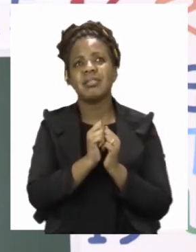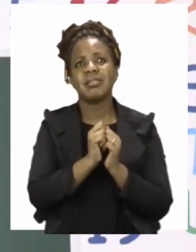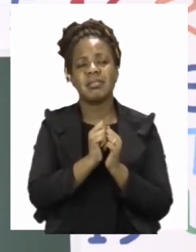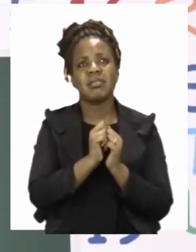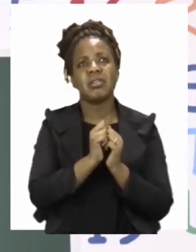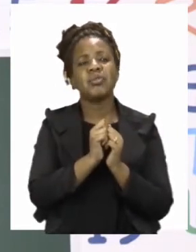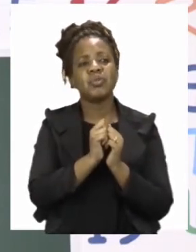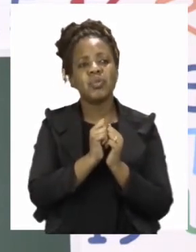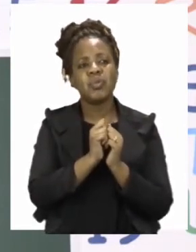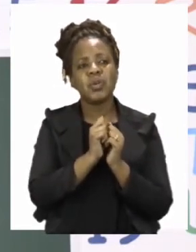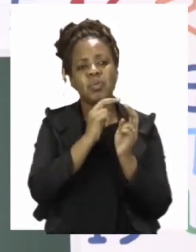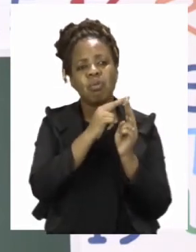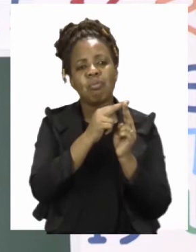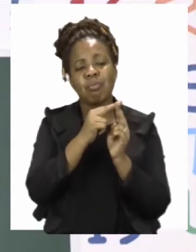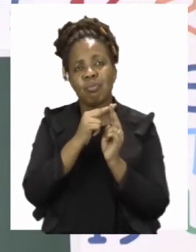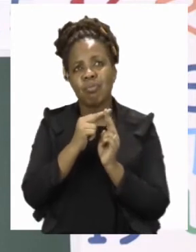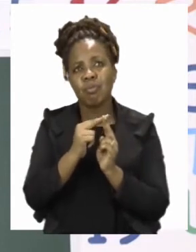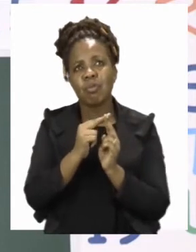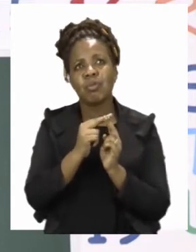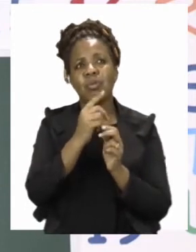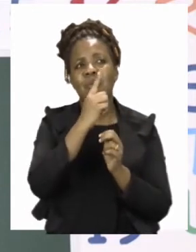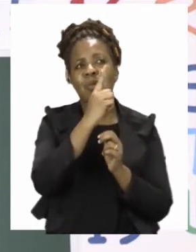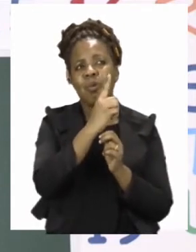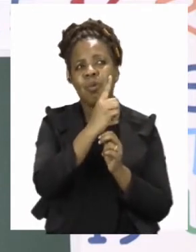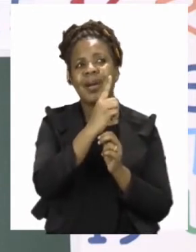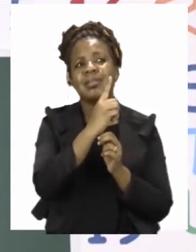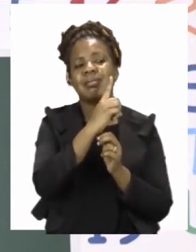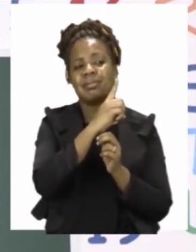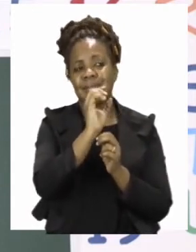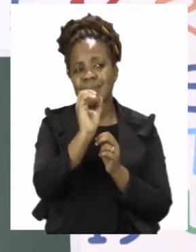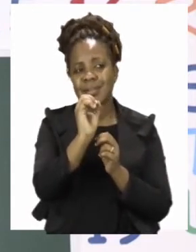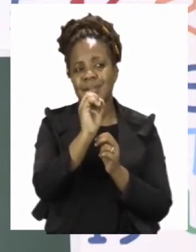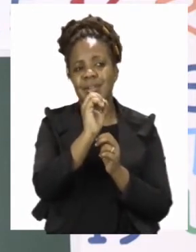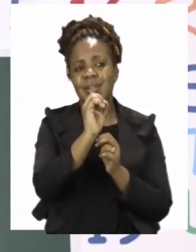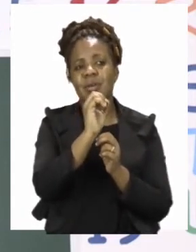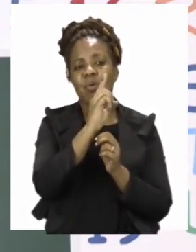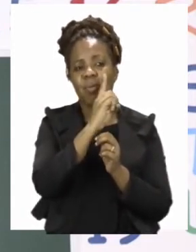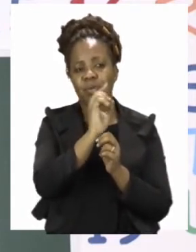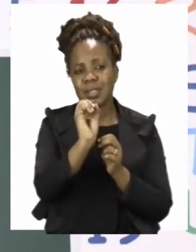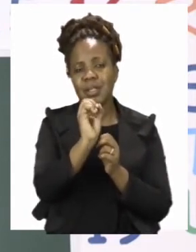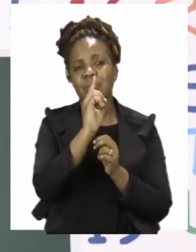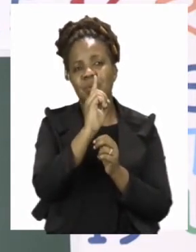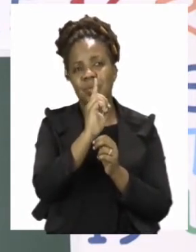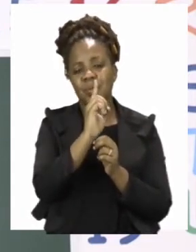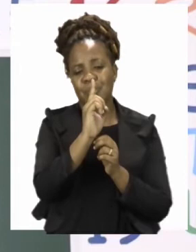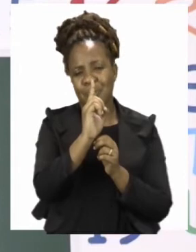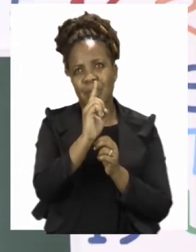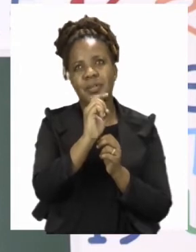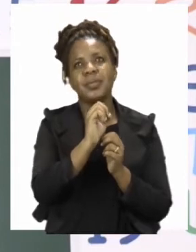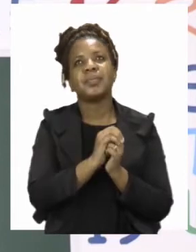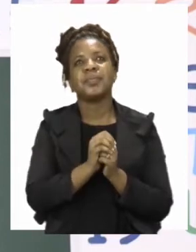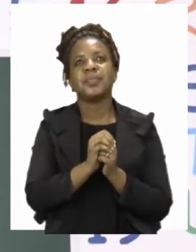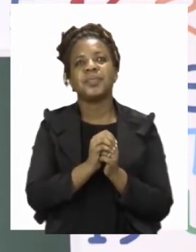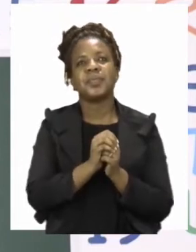2 together. And I would like you to please listen and follow me before you try and do it yourselves. So let's take